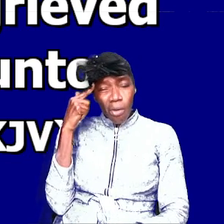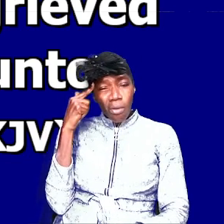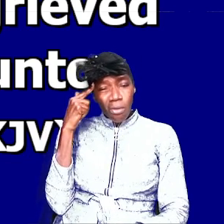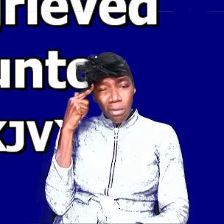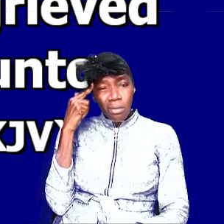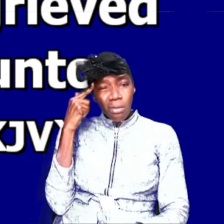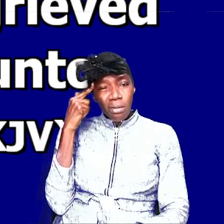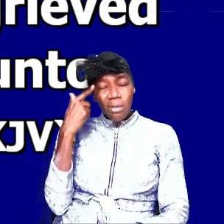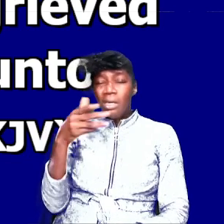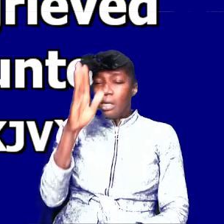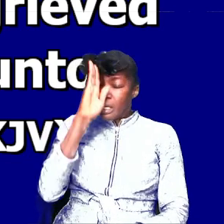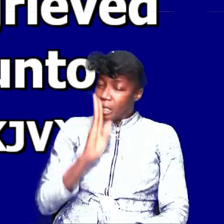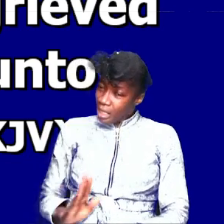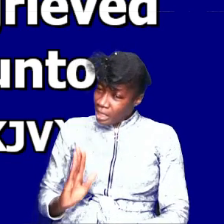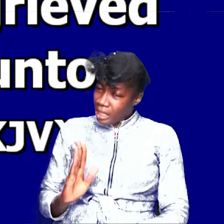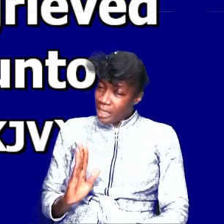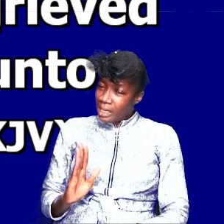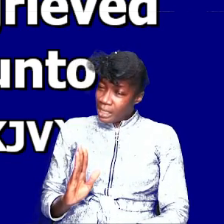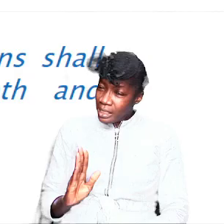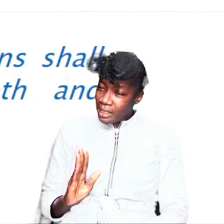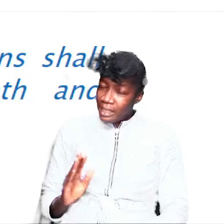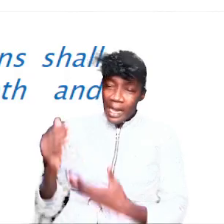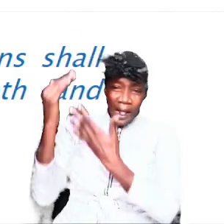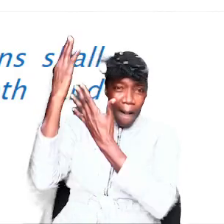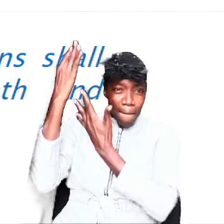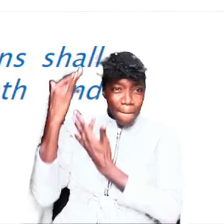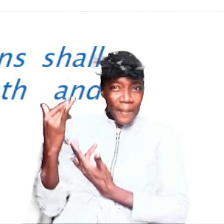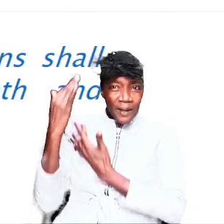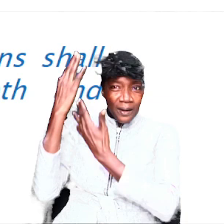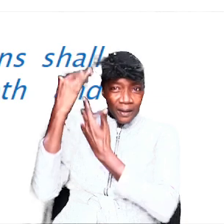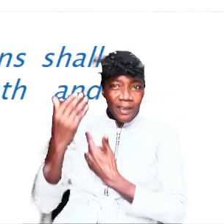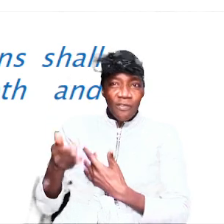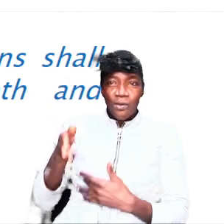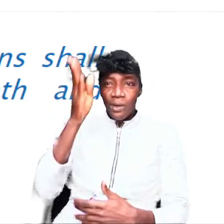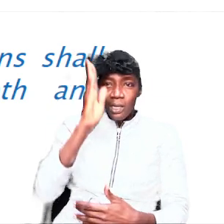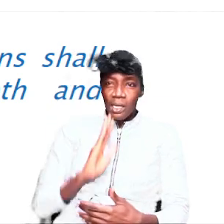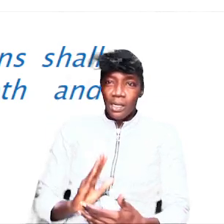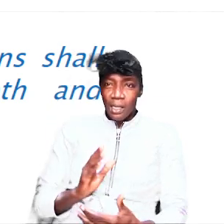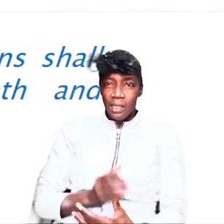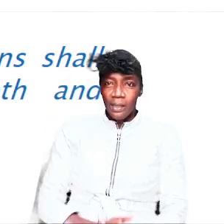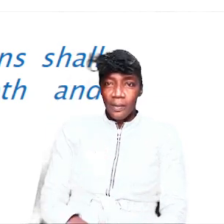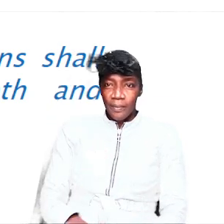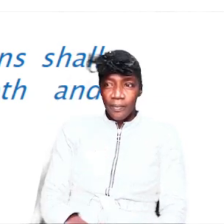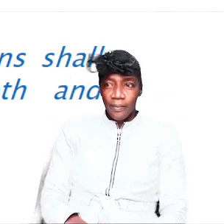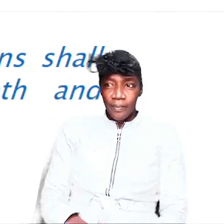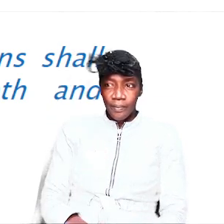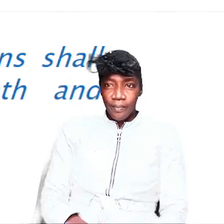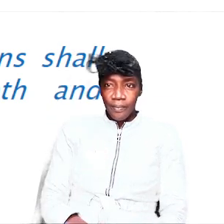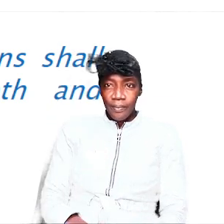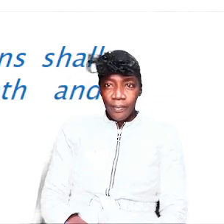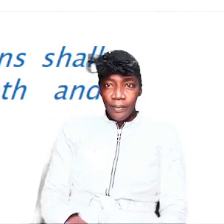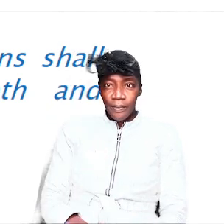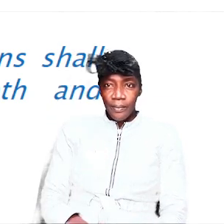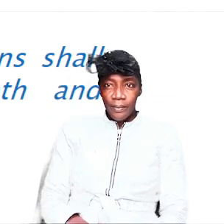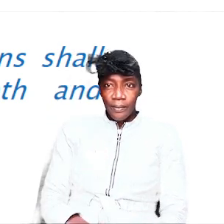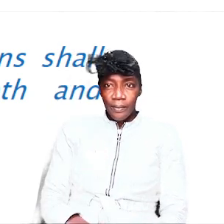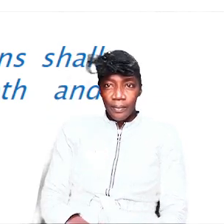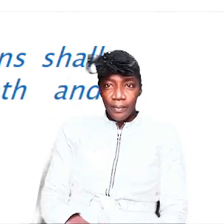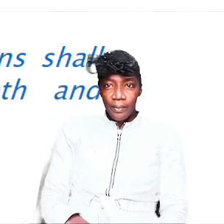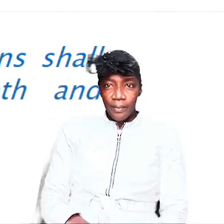We know that God is a merciful God. We know that God is